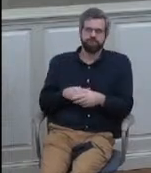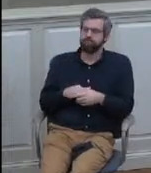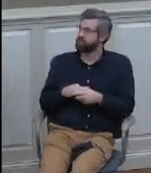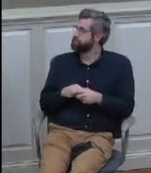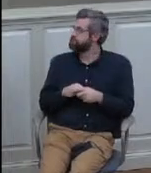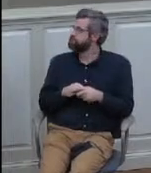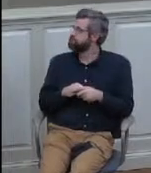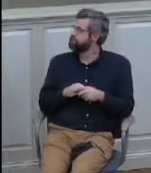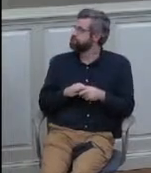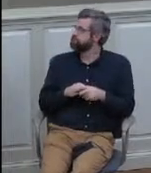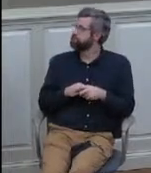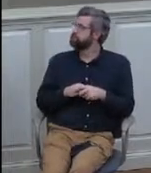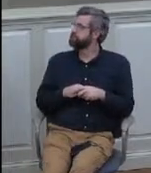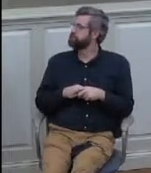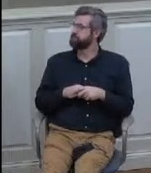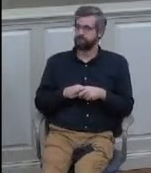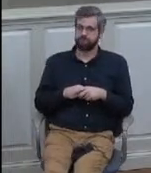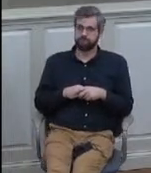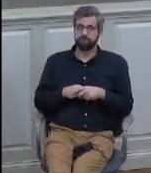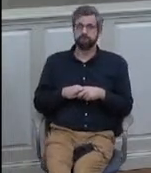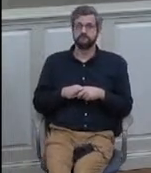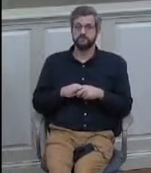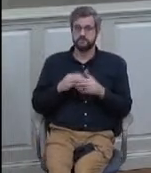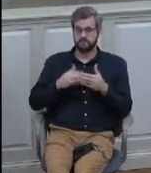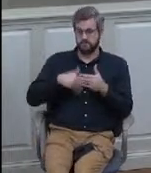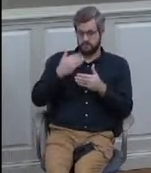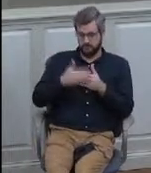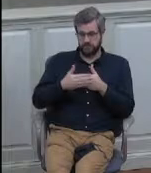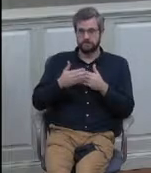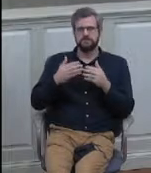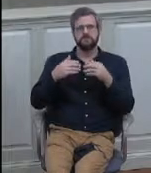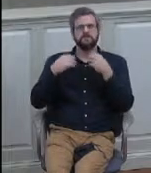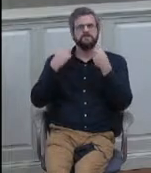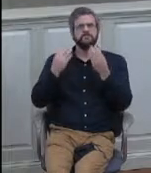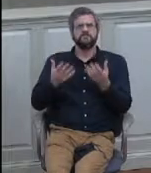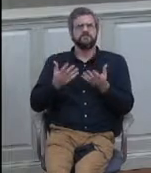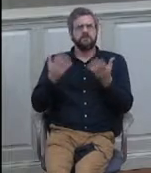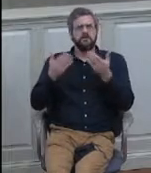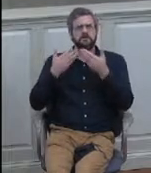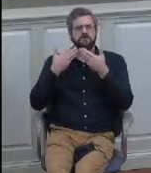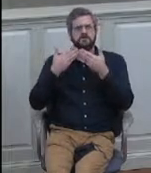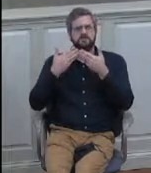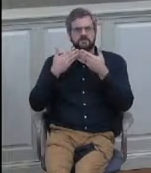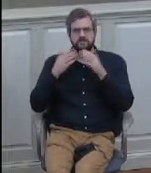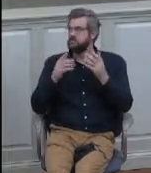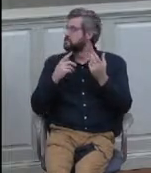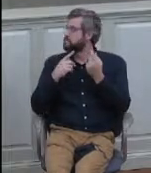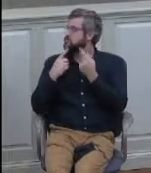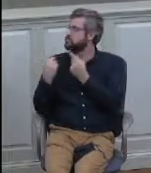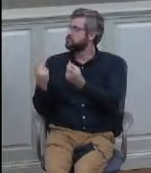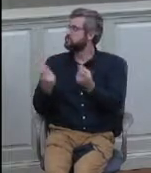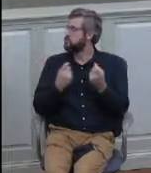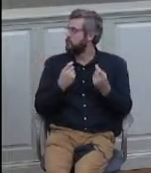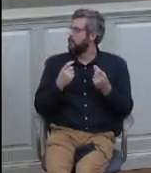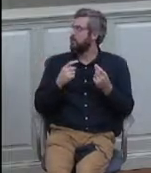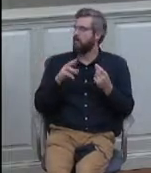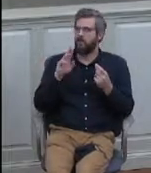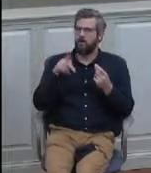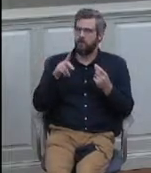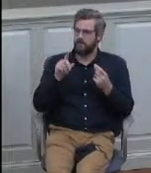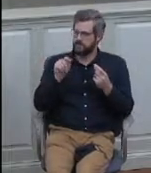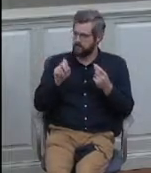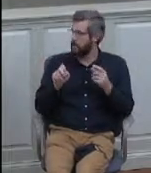Okay. Next thing is here, I just want to provide us with just a general recruiting update. These are some of our